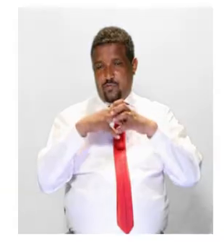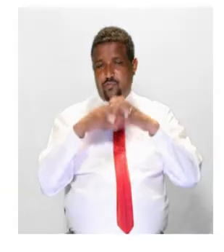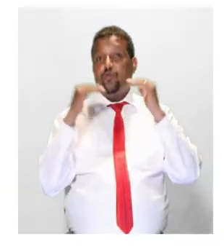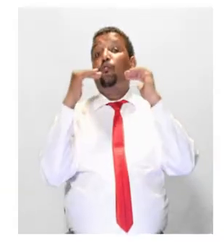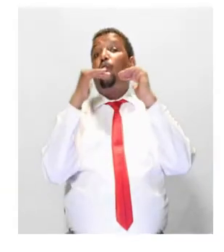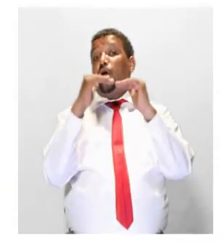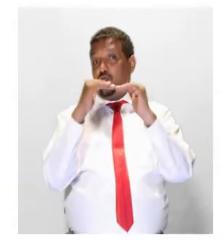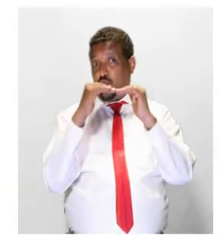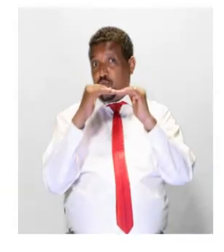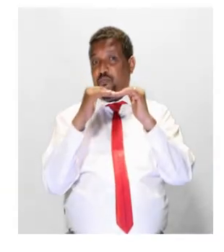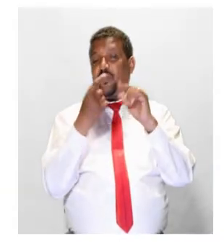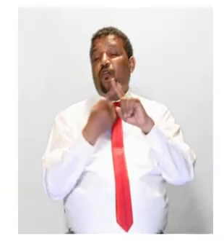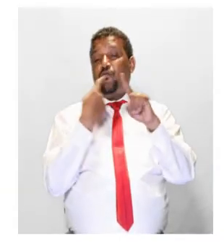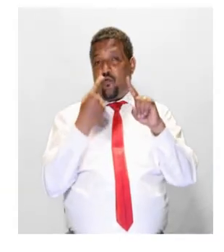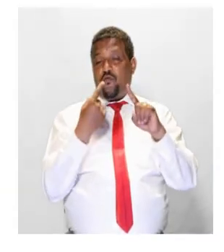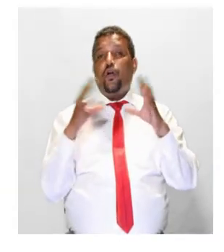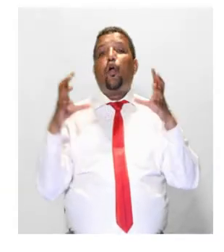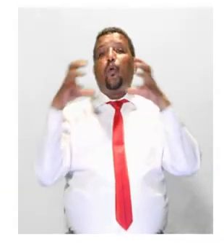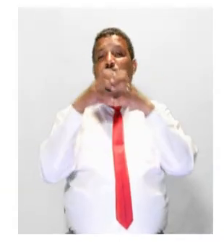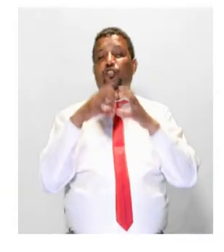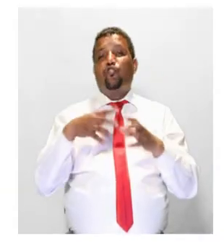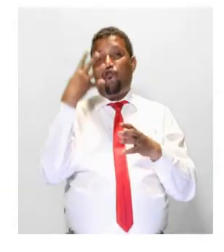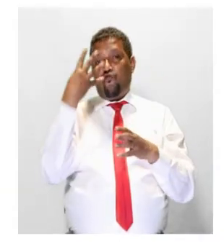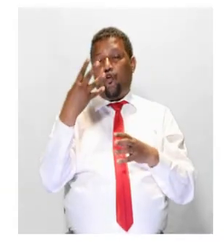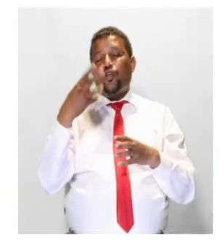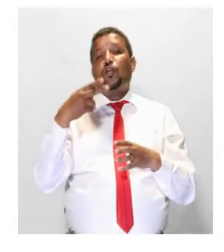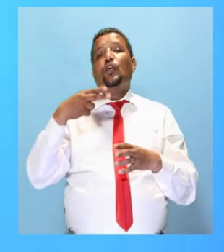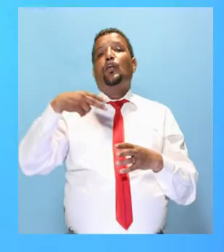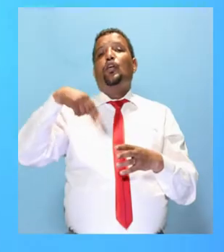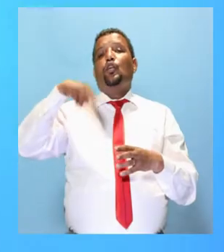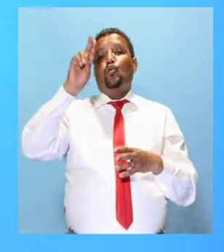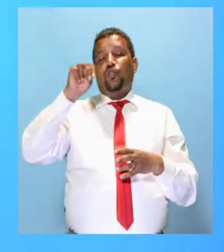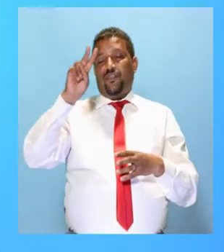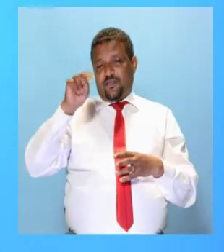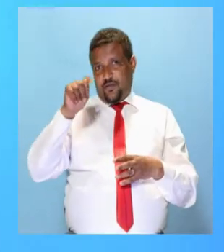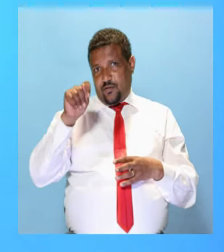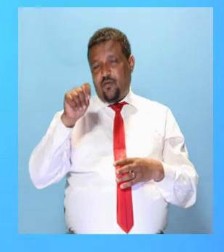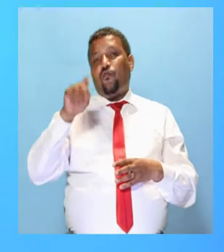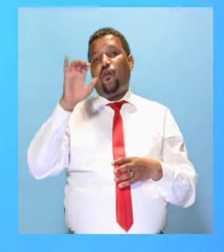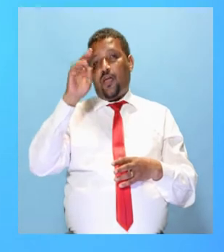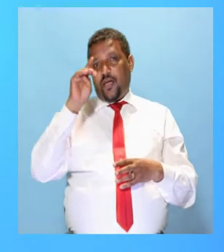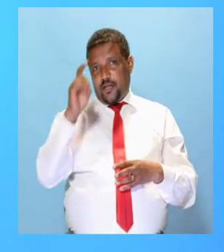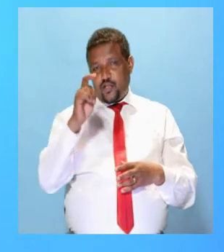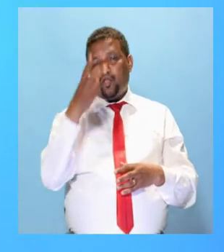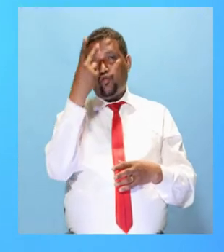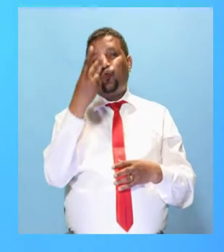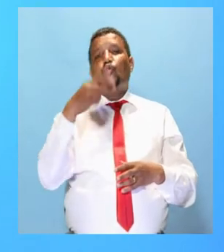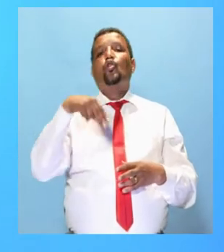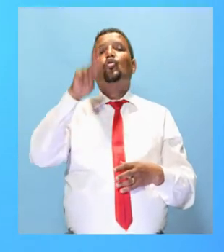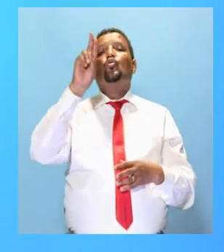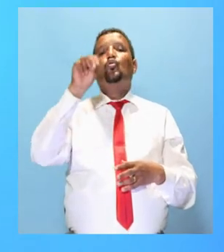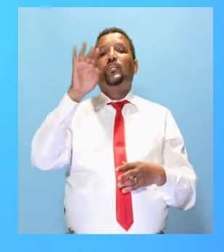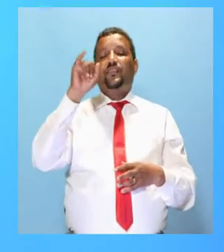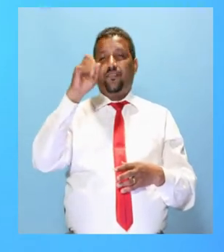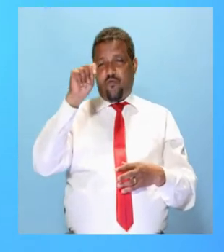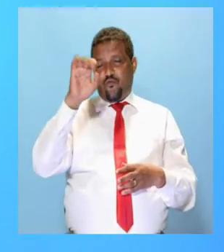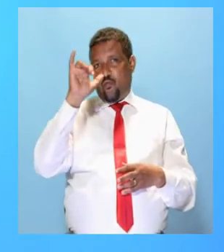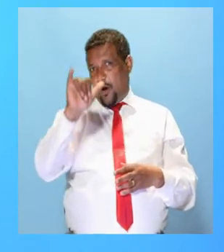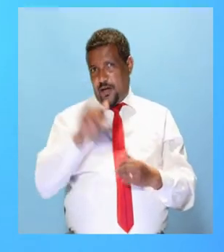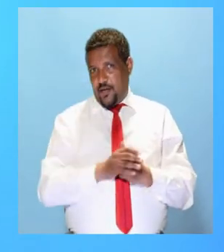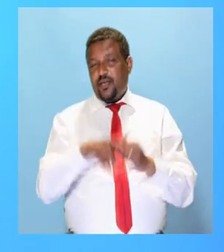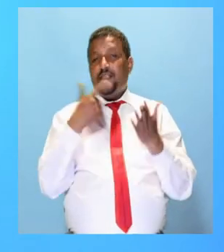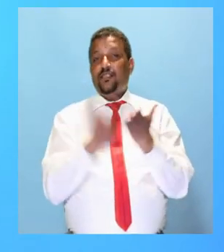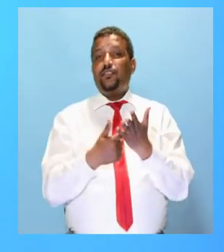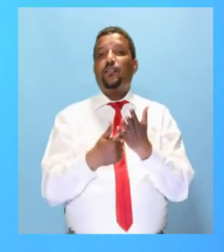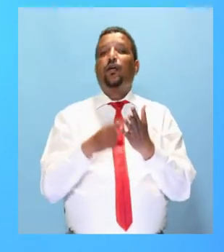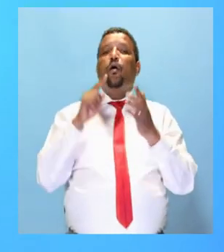got from the combination of 4 units of X and 2 units of Y. And when we join these points together, point A,